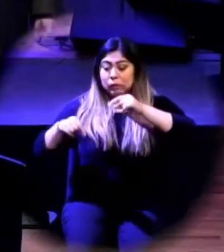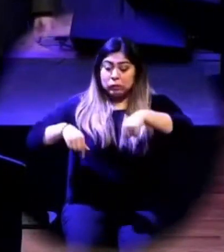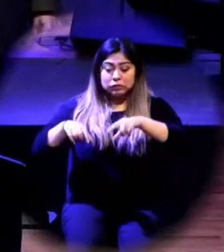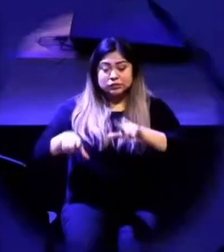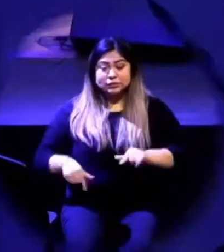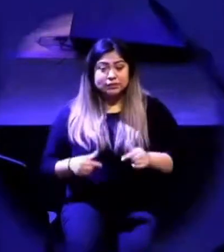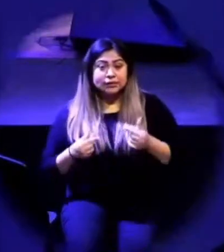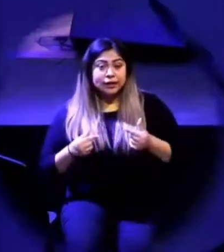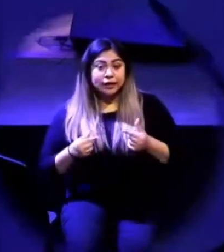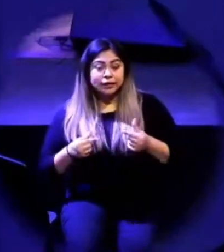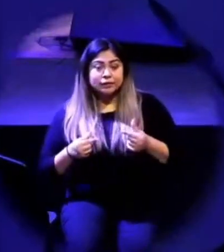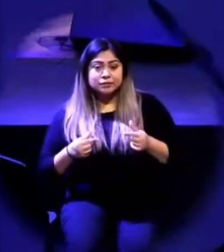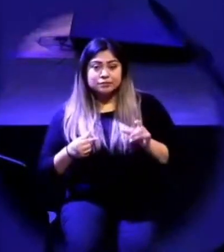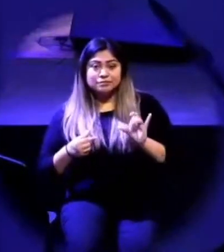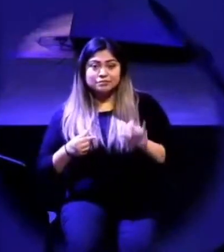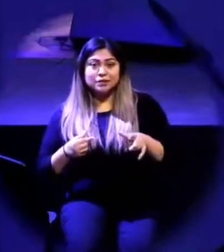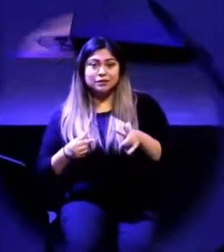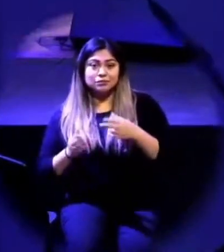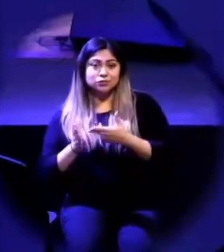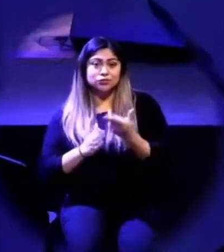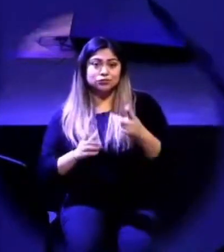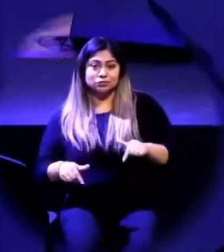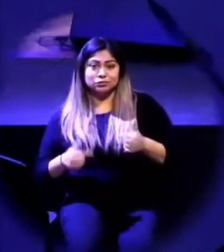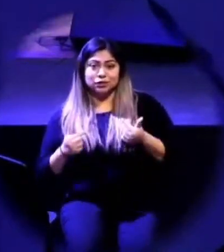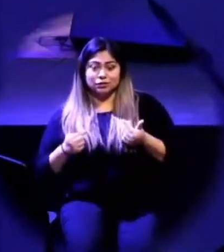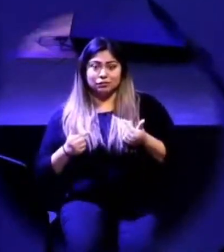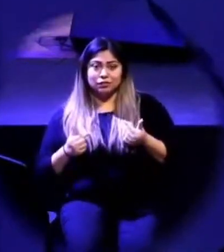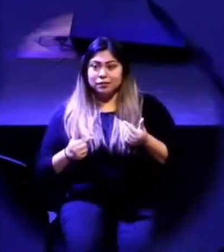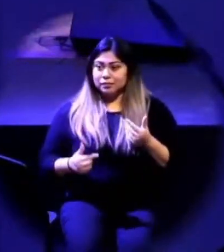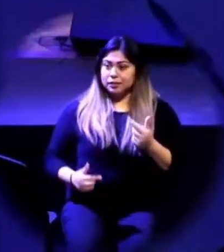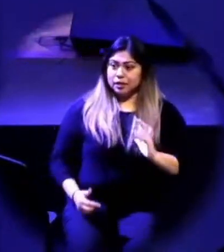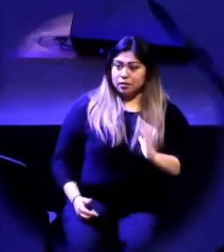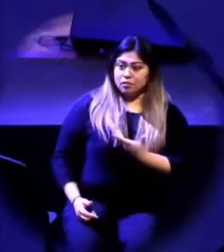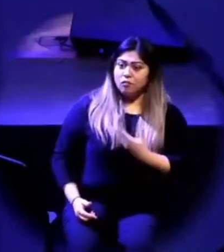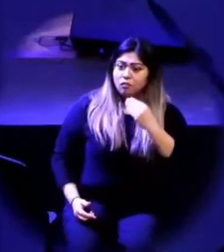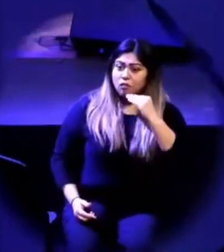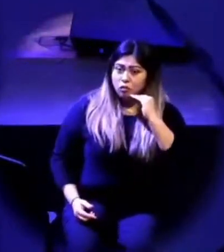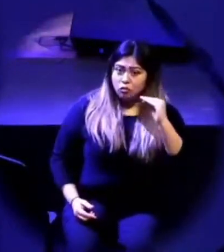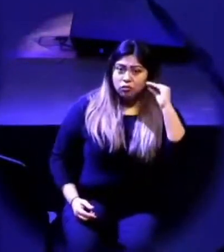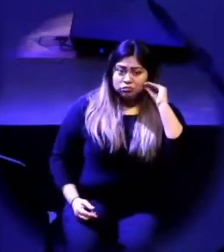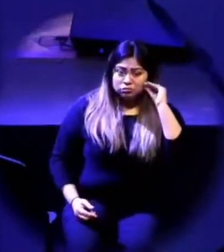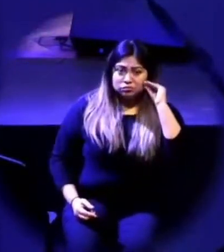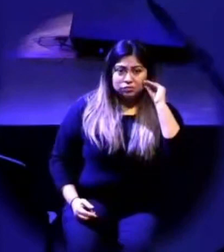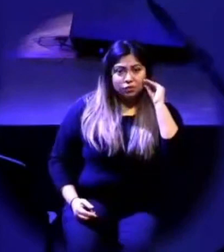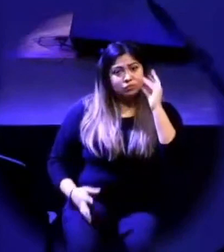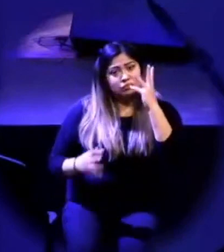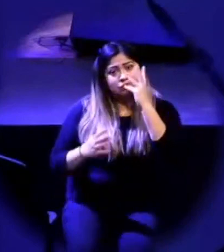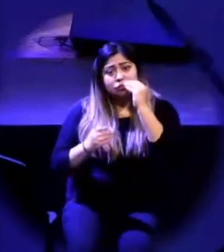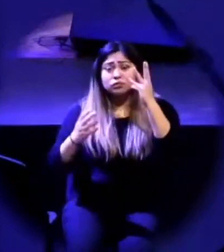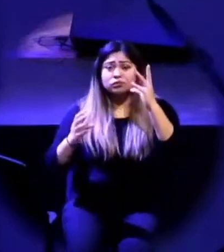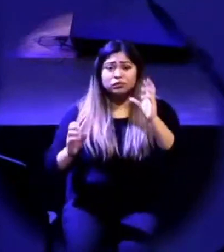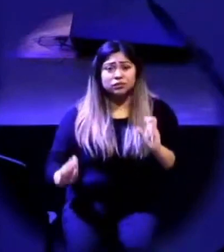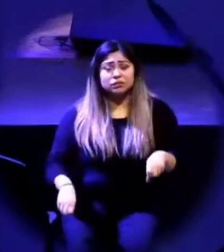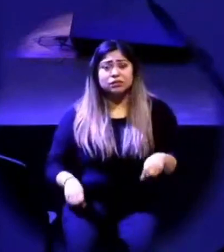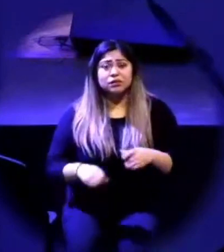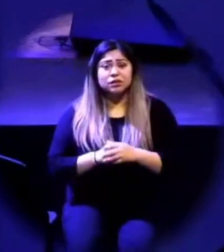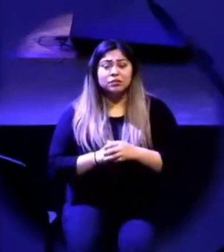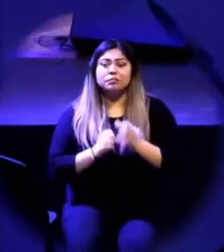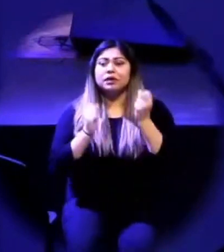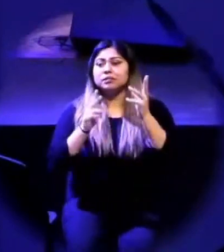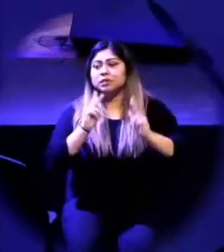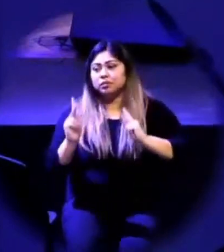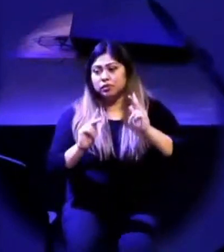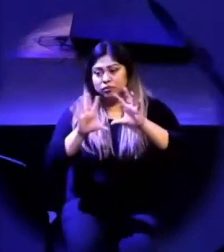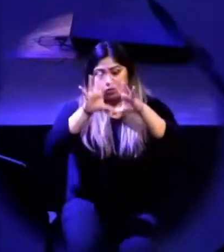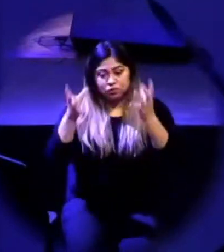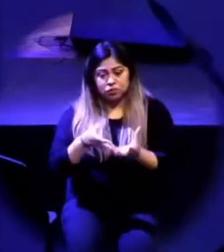actually made for. I mean, we live in beautiful homes. I mean, homes that many people in the world, I mean, I know in Sugar